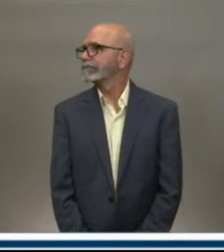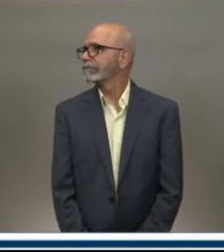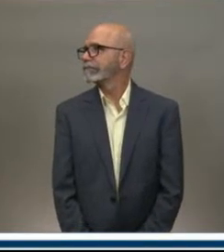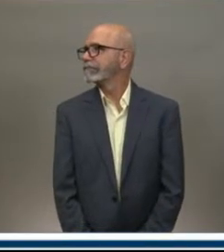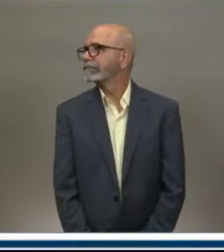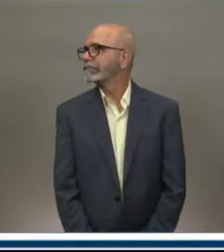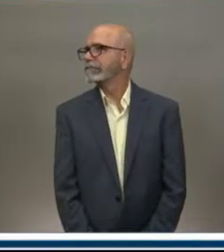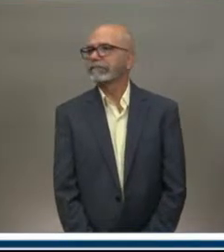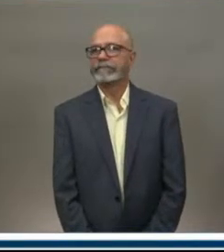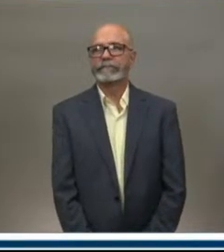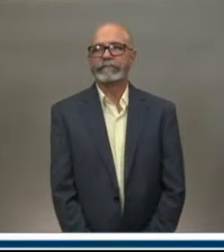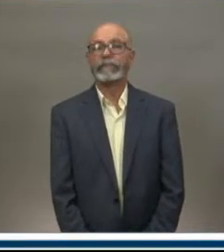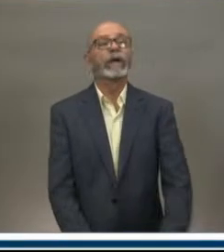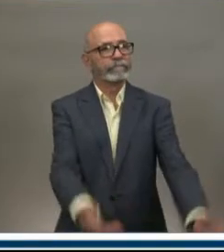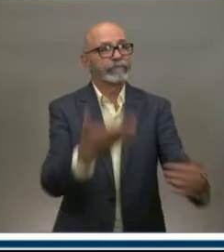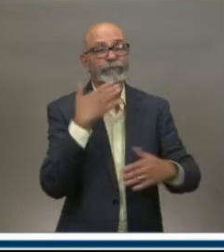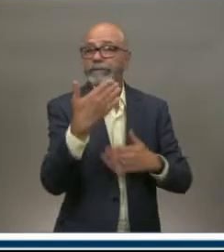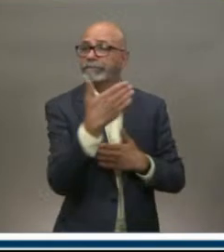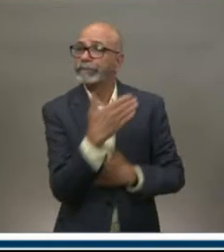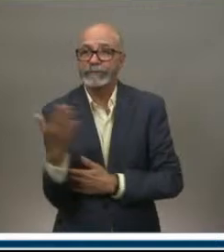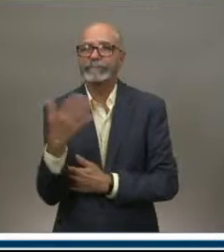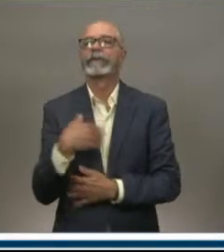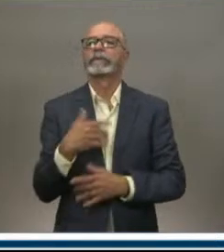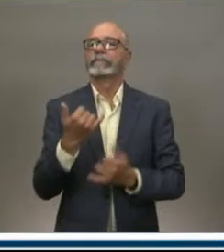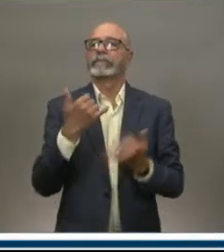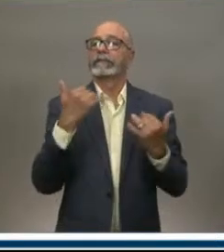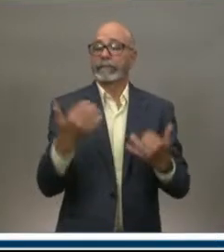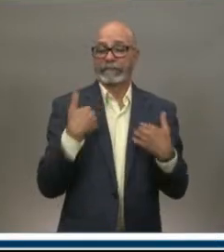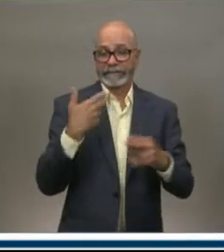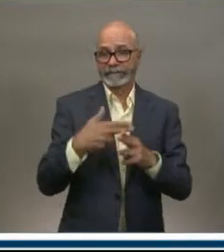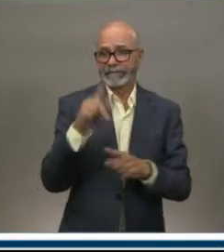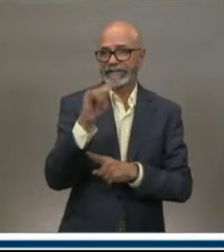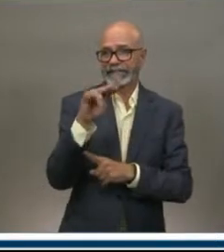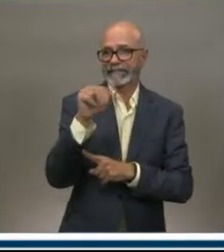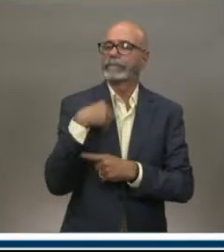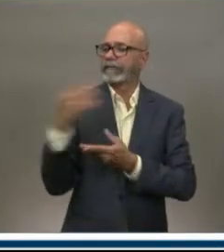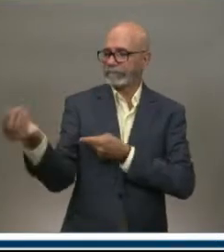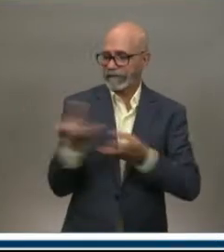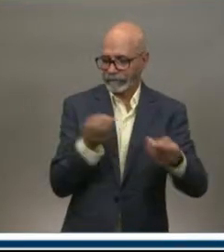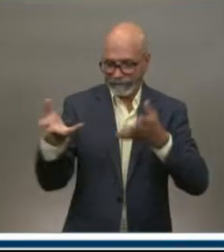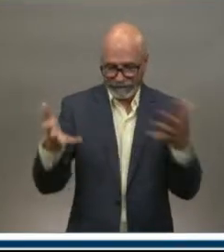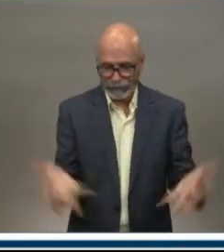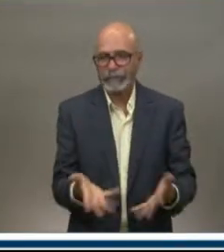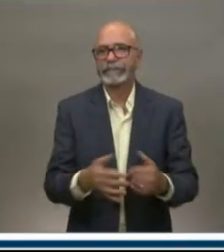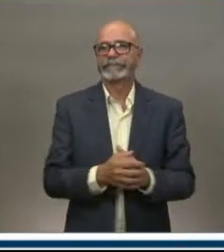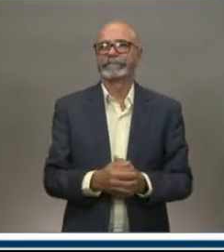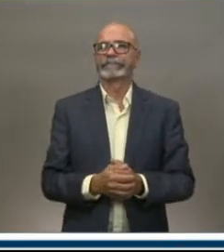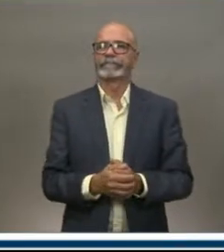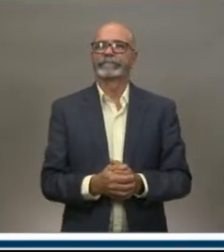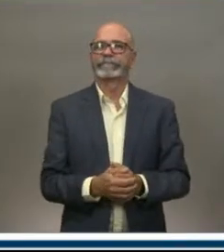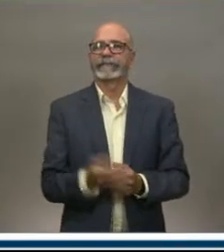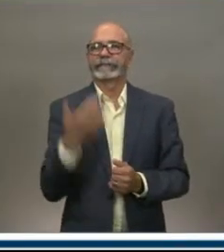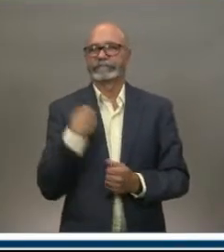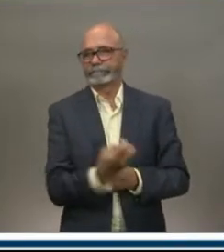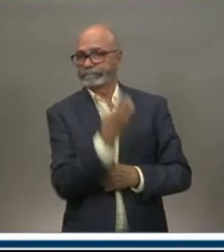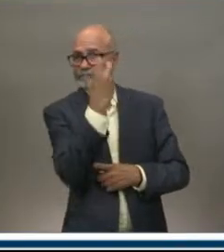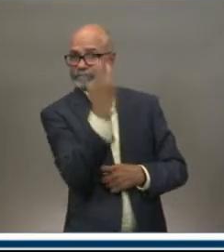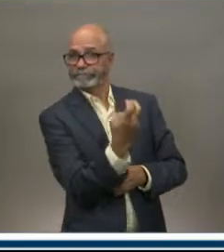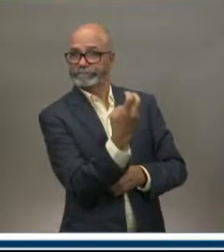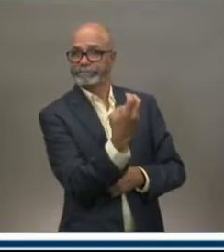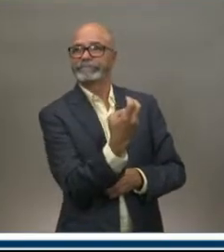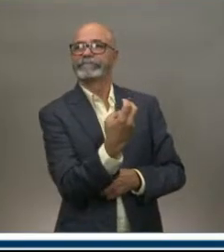Good morning and thank you for joining us. My name is Tina Tebow and I will be your moderator for this morning's media briefing. Joining us